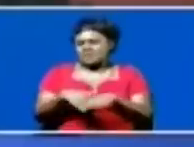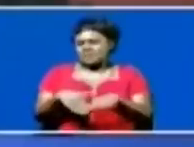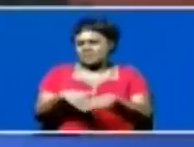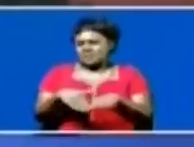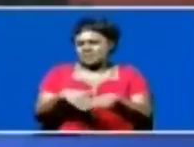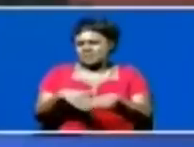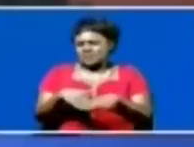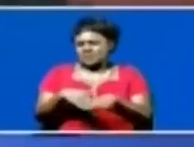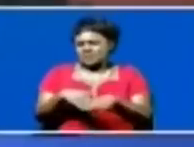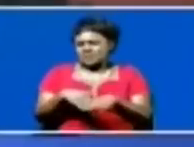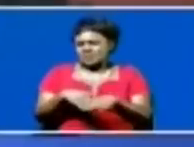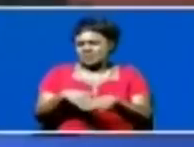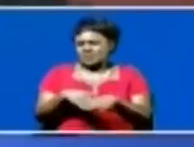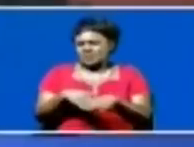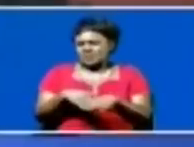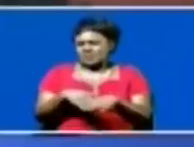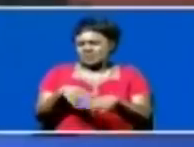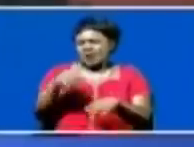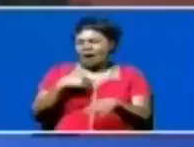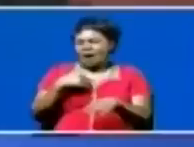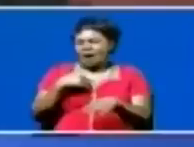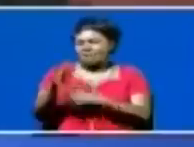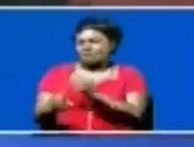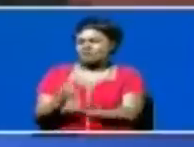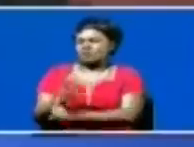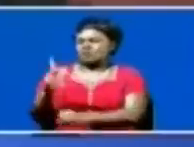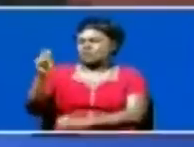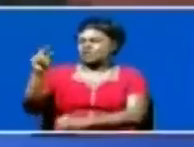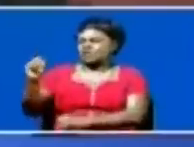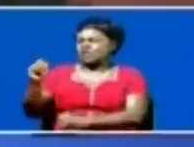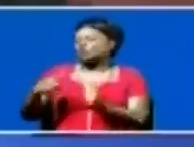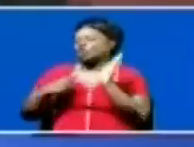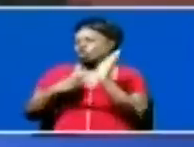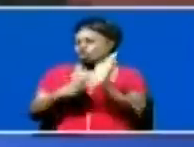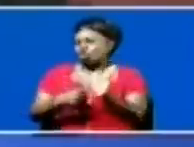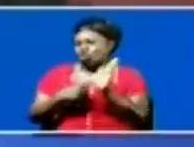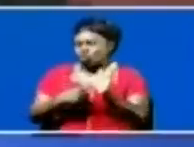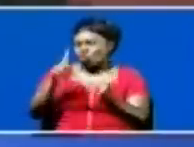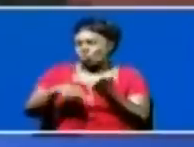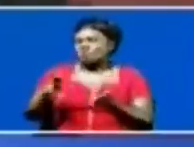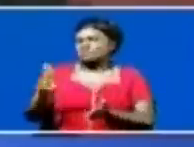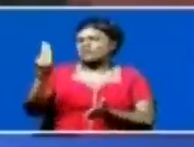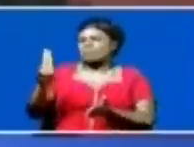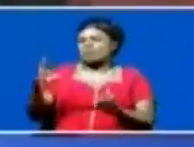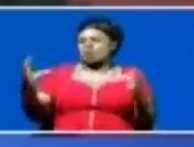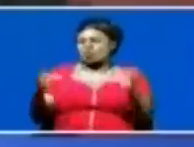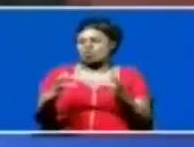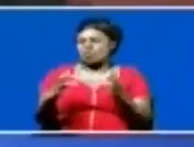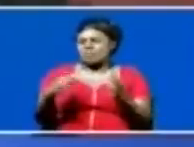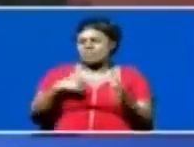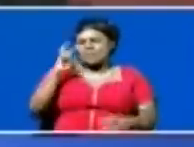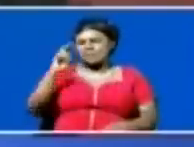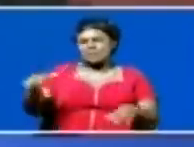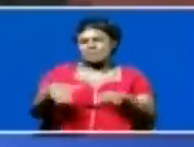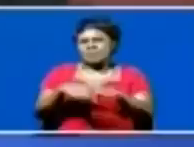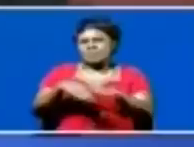members, are holding onto that clip. And like the KTN clip that is making round in WhatsApp groups particularly, I've seen